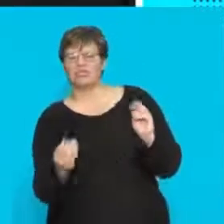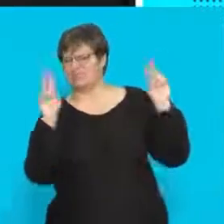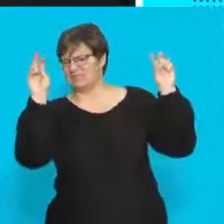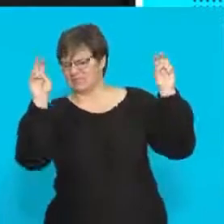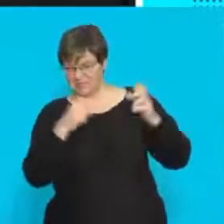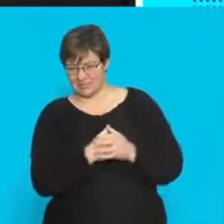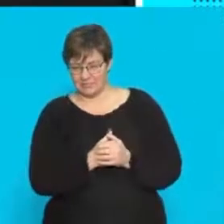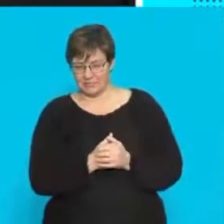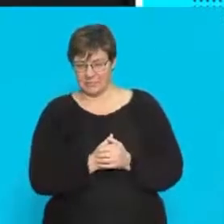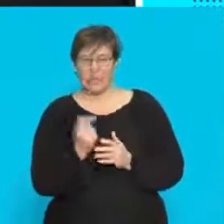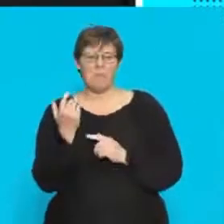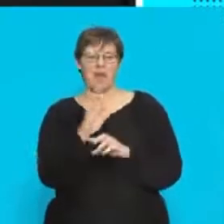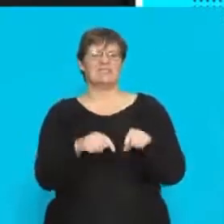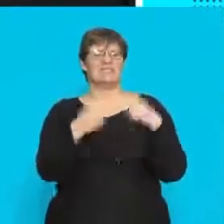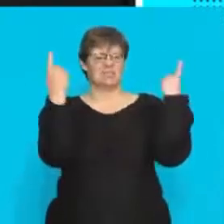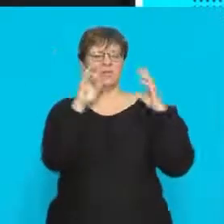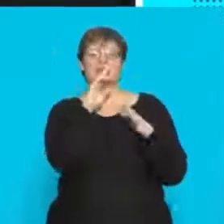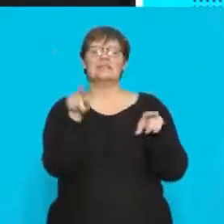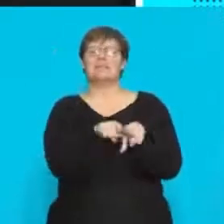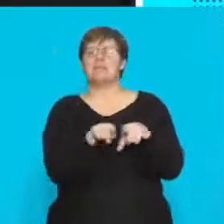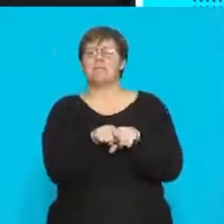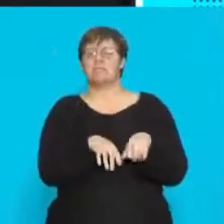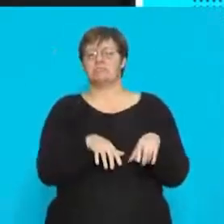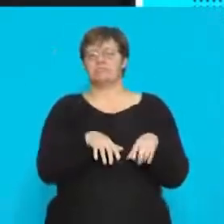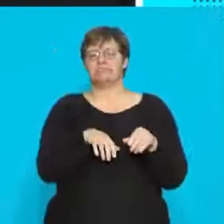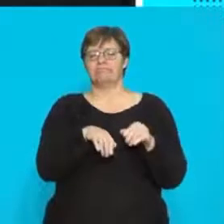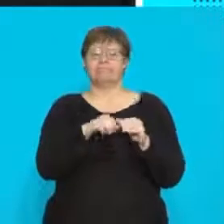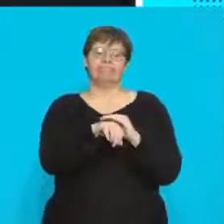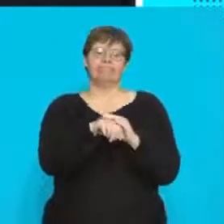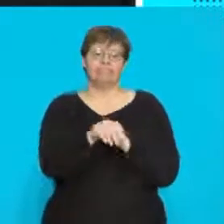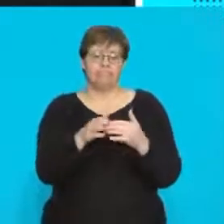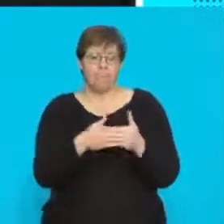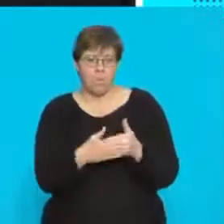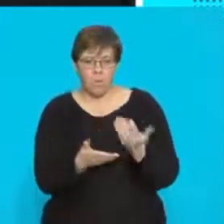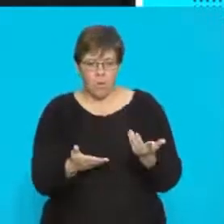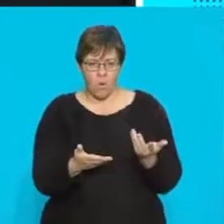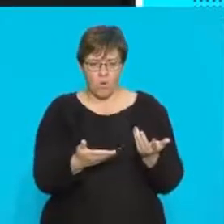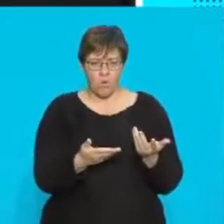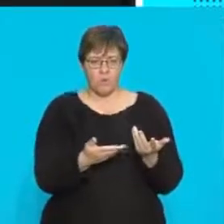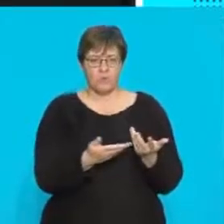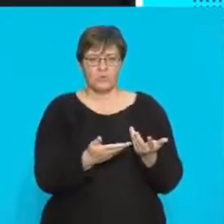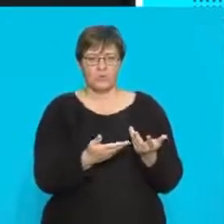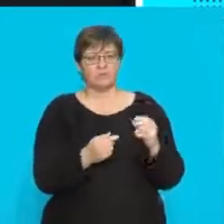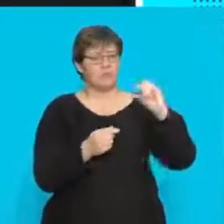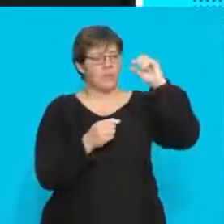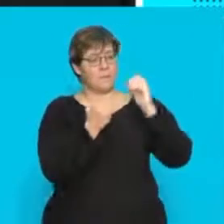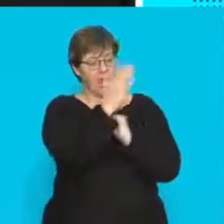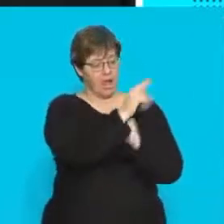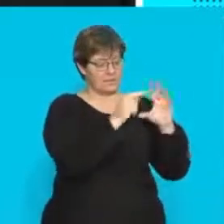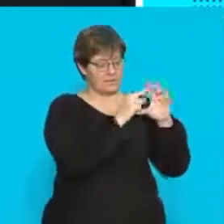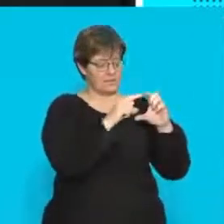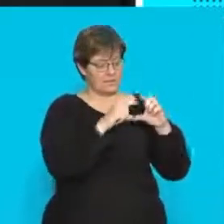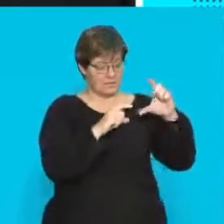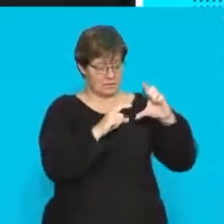It's children, if I could use it. Obviously, not in the plant sense, because that's where we're looking at. So a plant